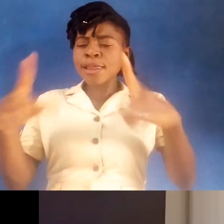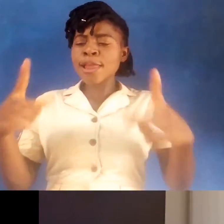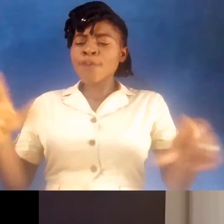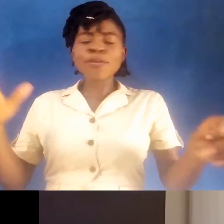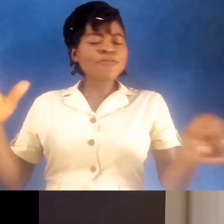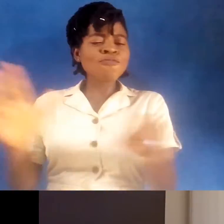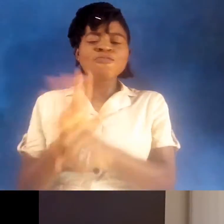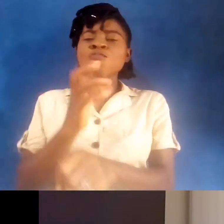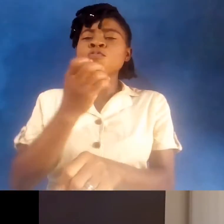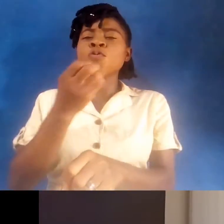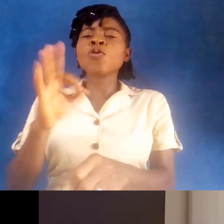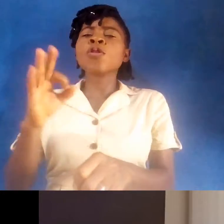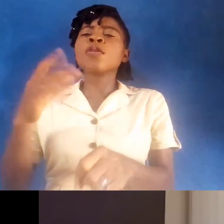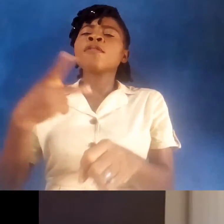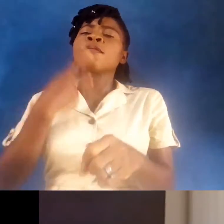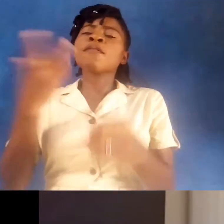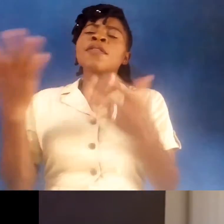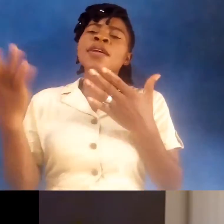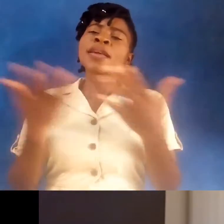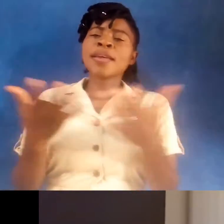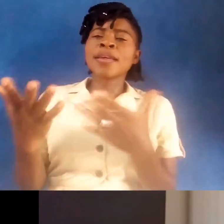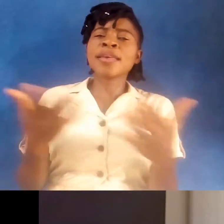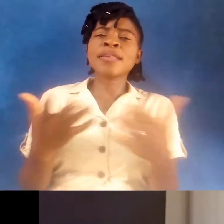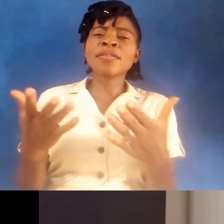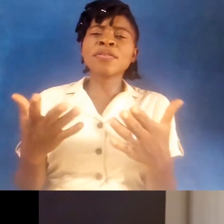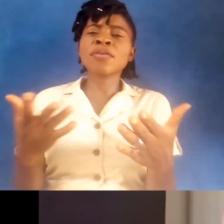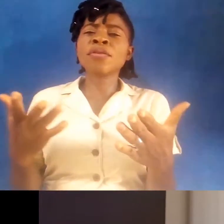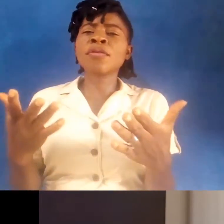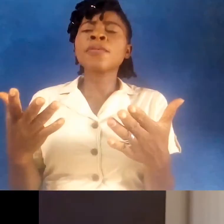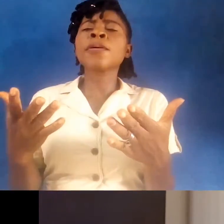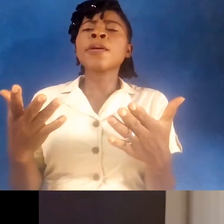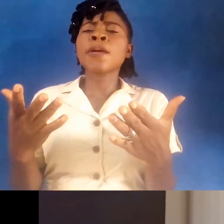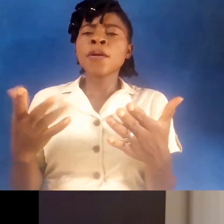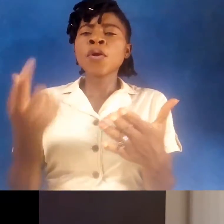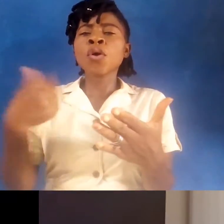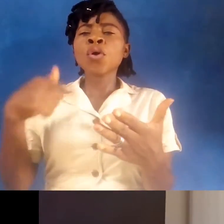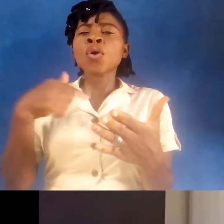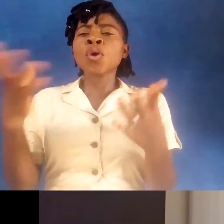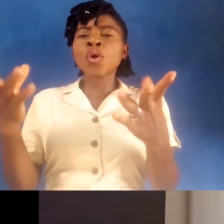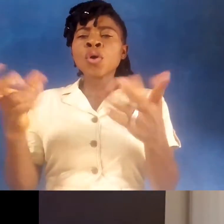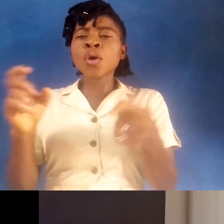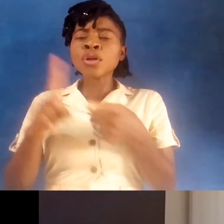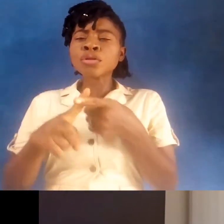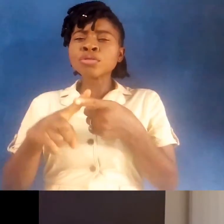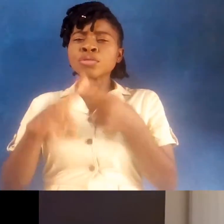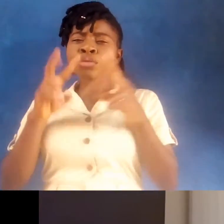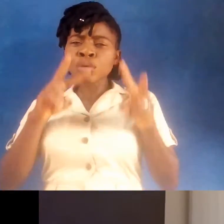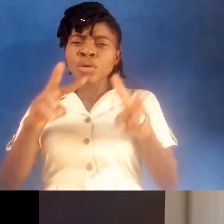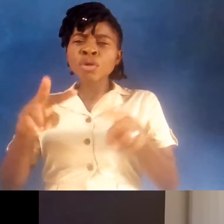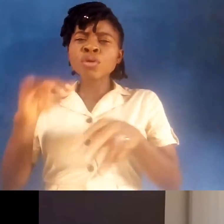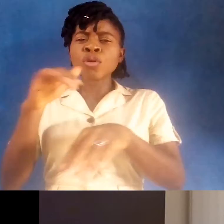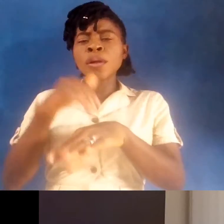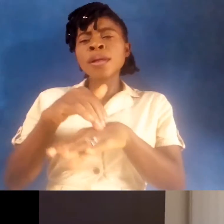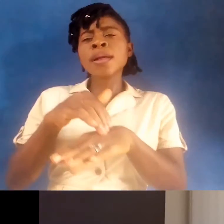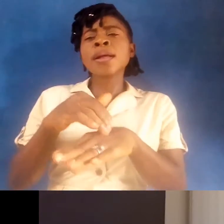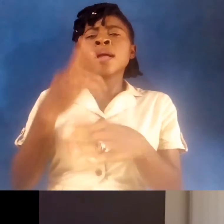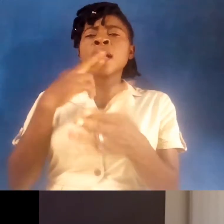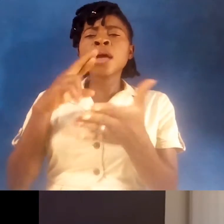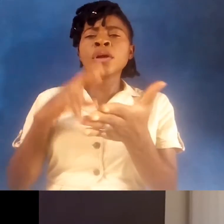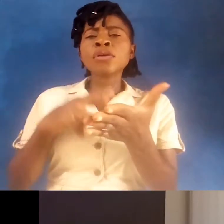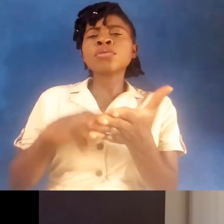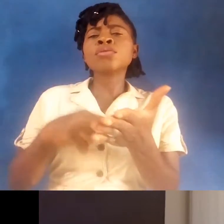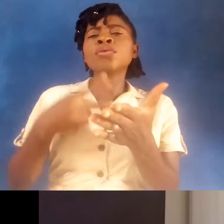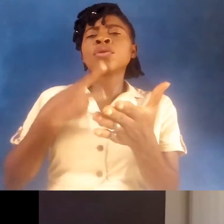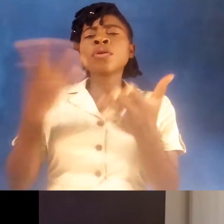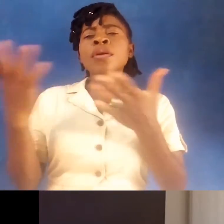scholars that are looking into the roles that gestures play in our speeches and in our signings have found a